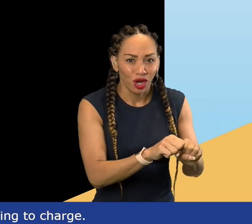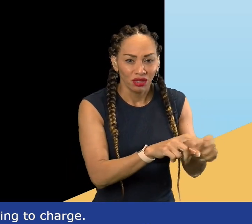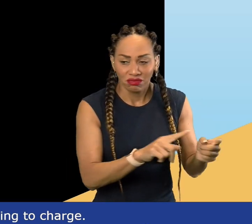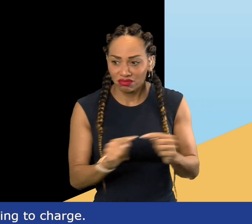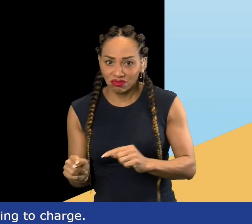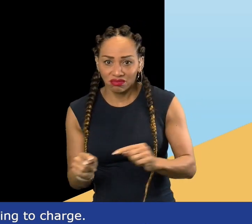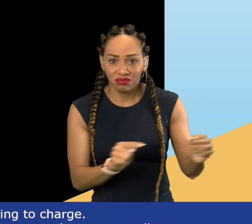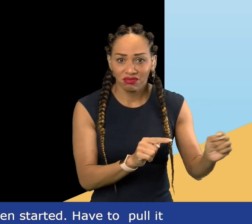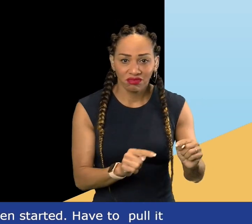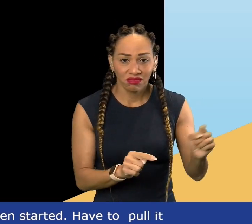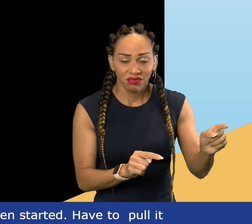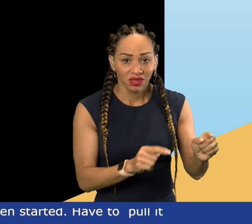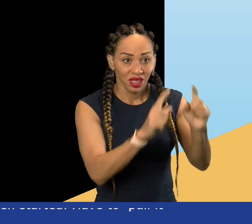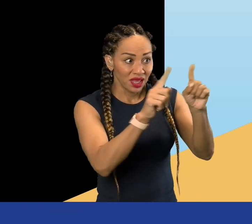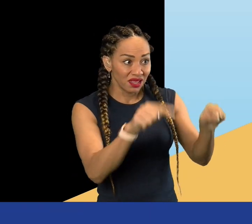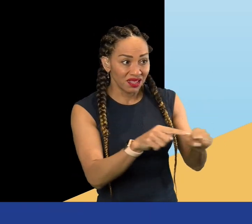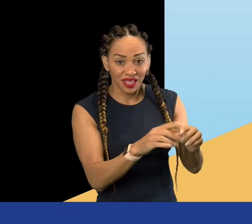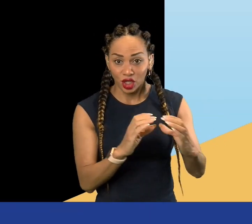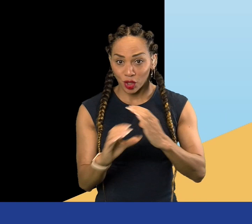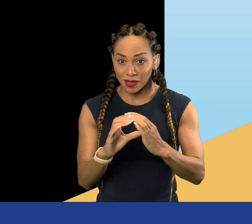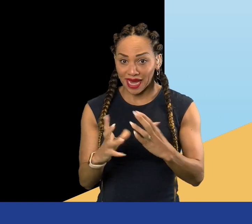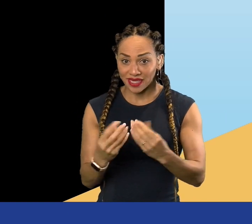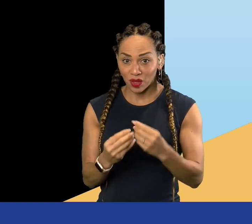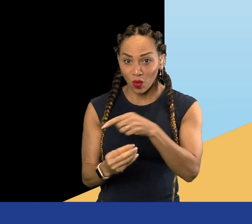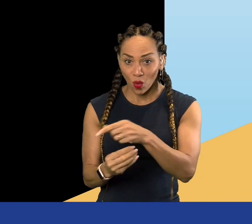vehicle. Very interesting. Please pay. Right.